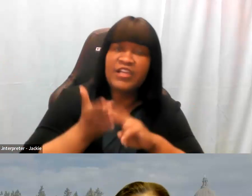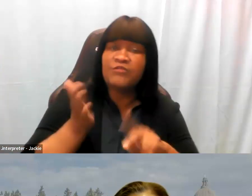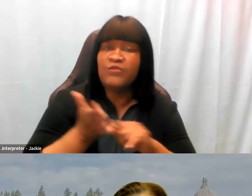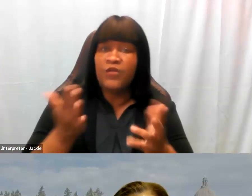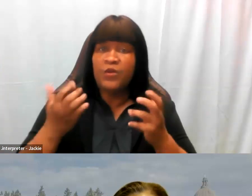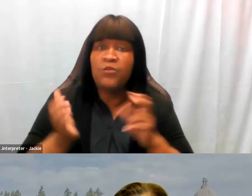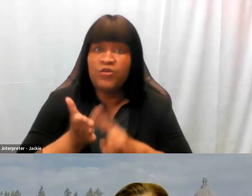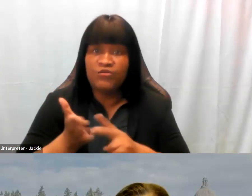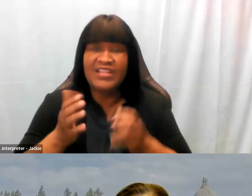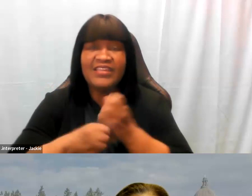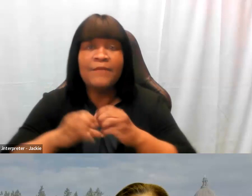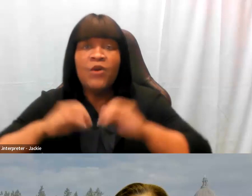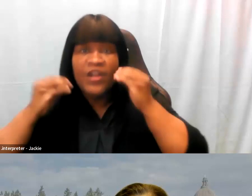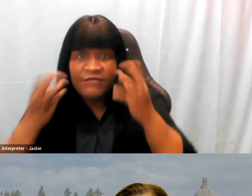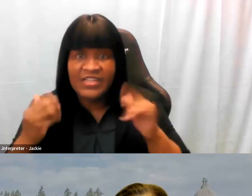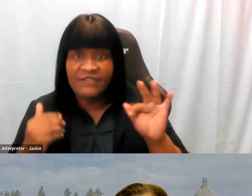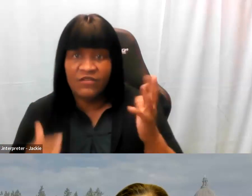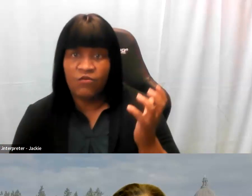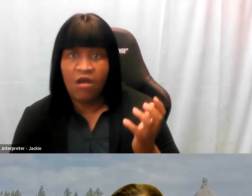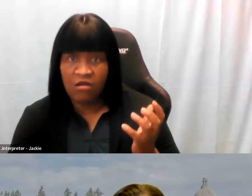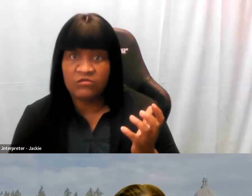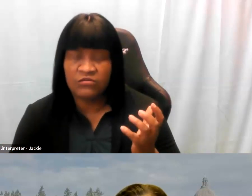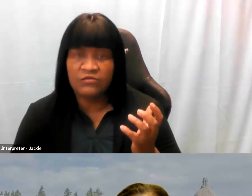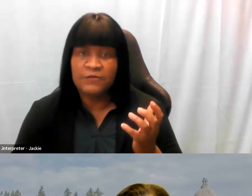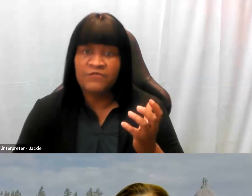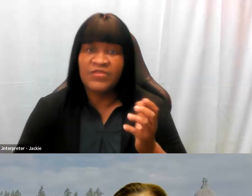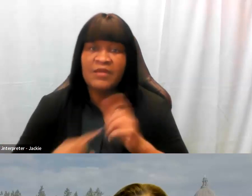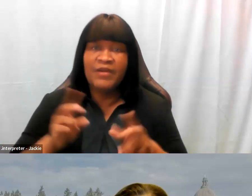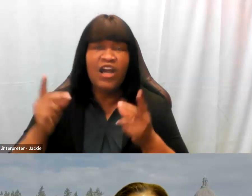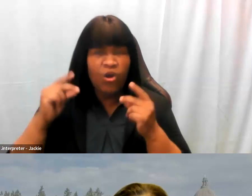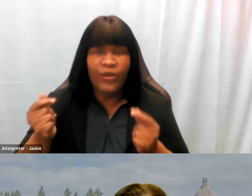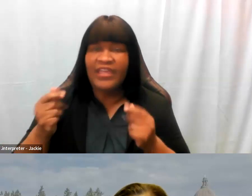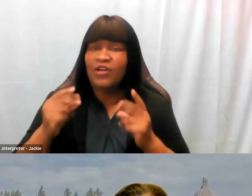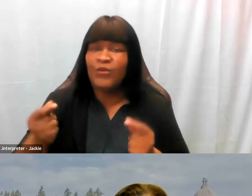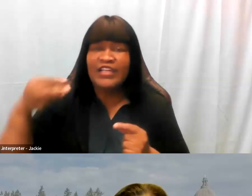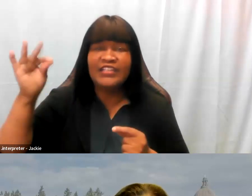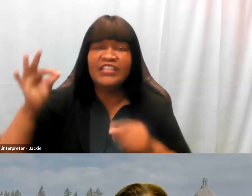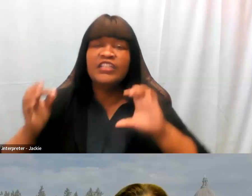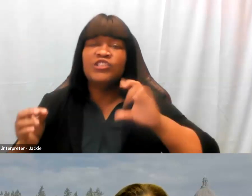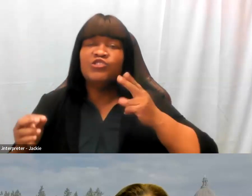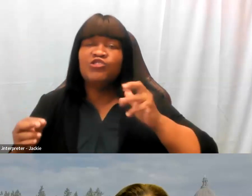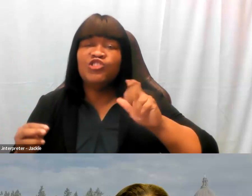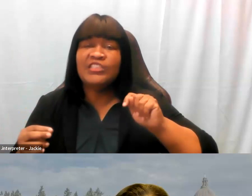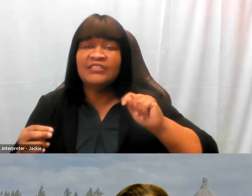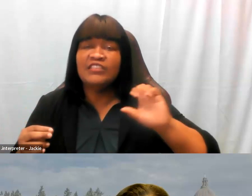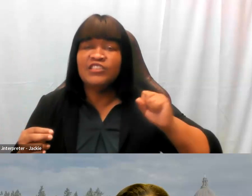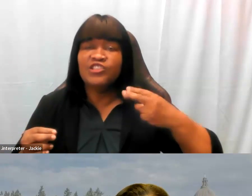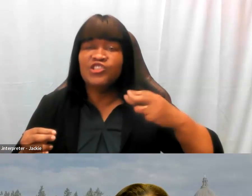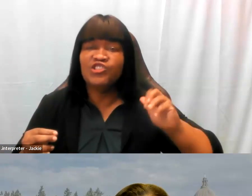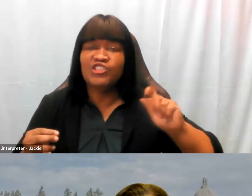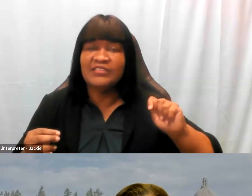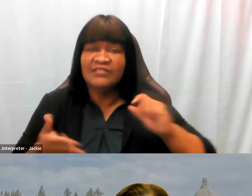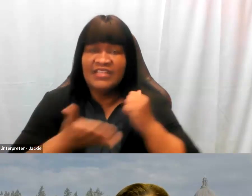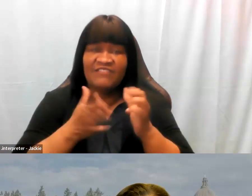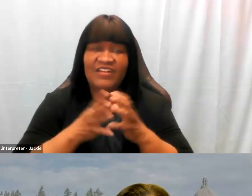read and get more information if they want to. But a quick cheat sheet is helpful. So, and I